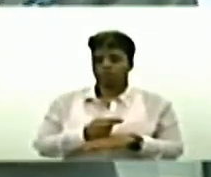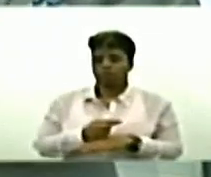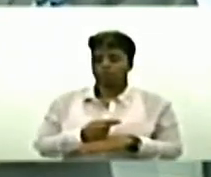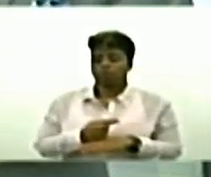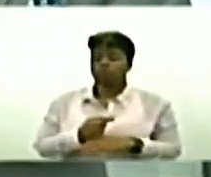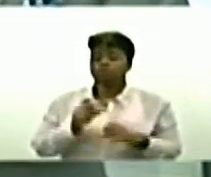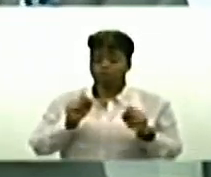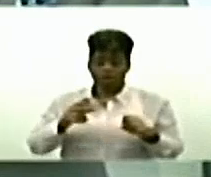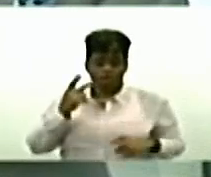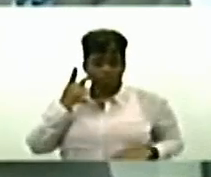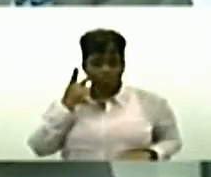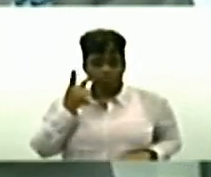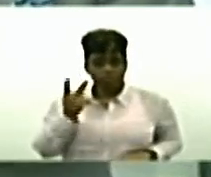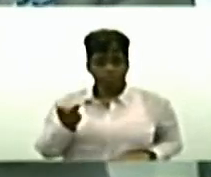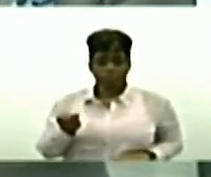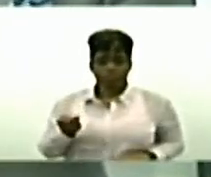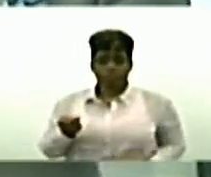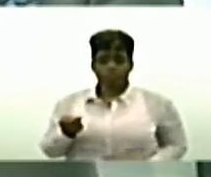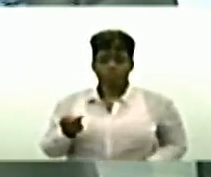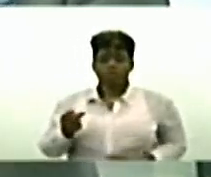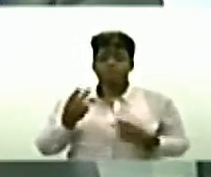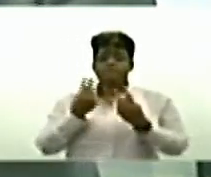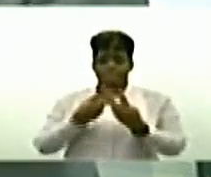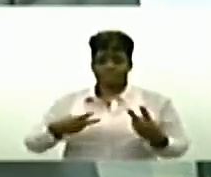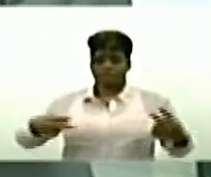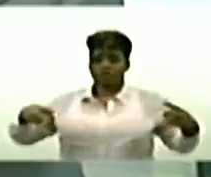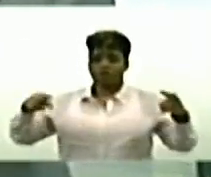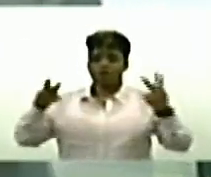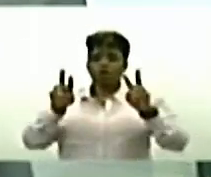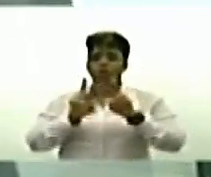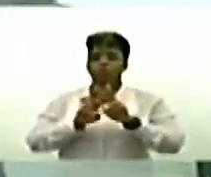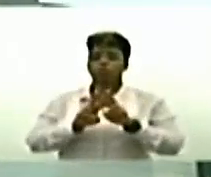see the value of